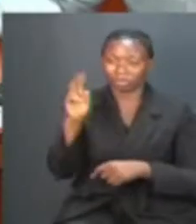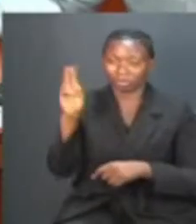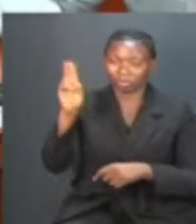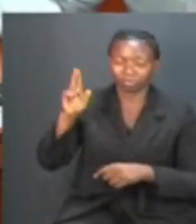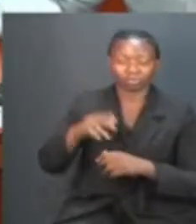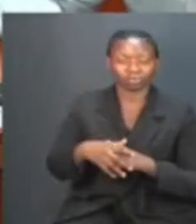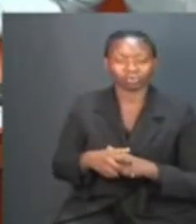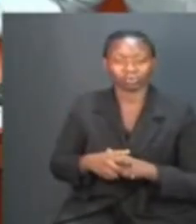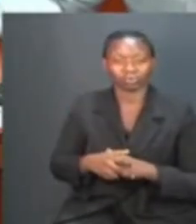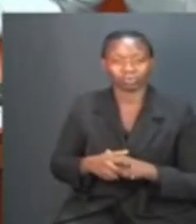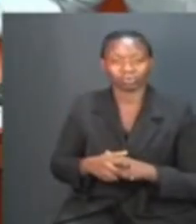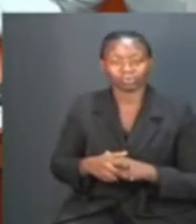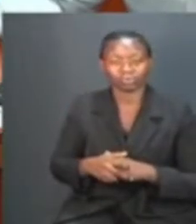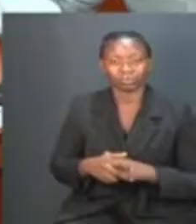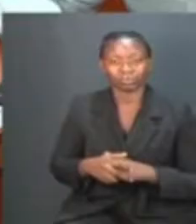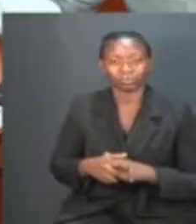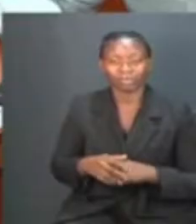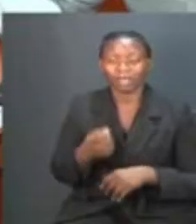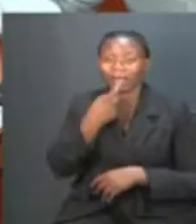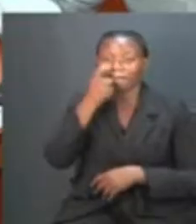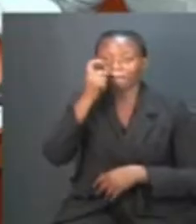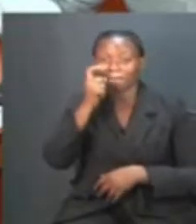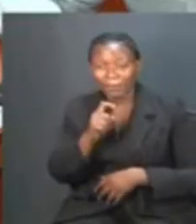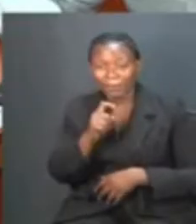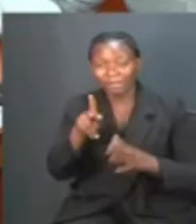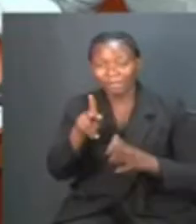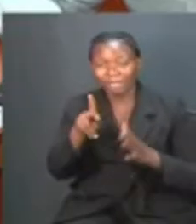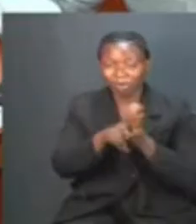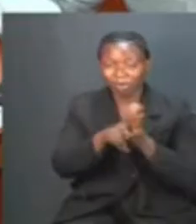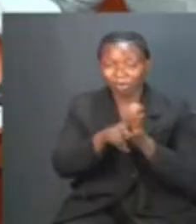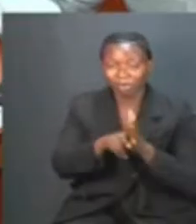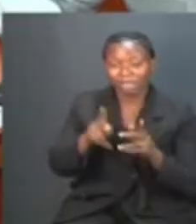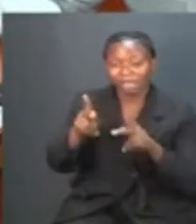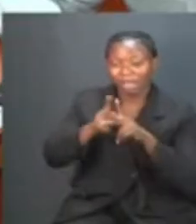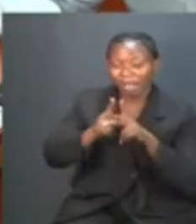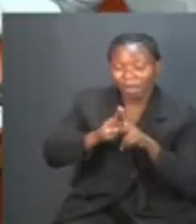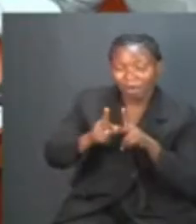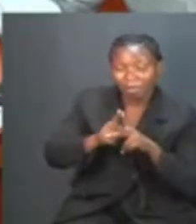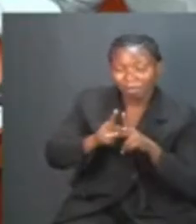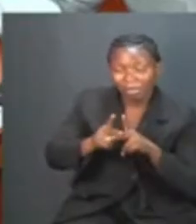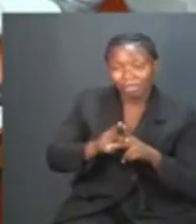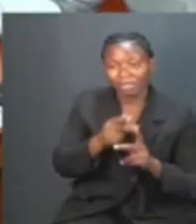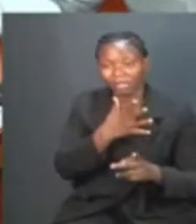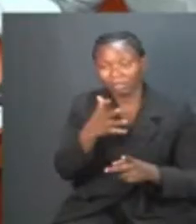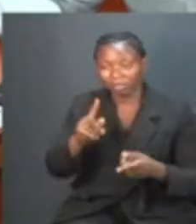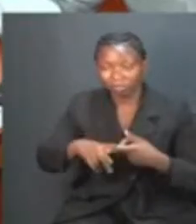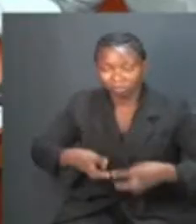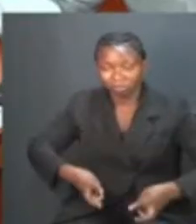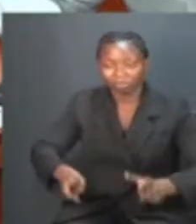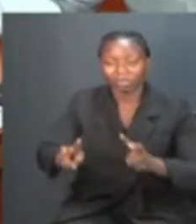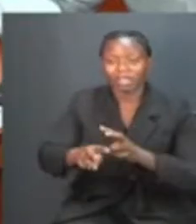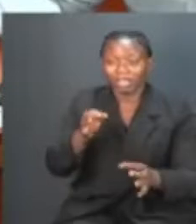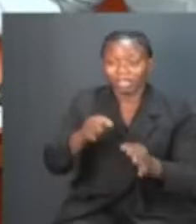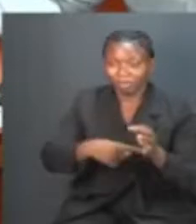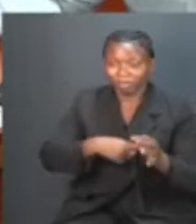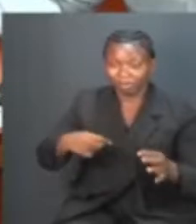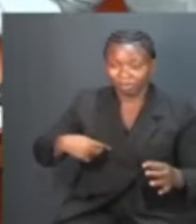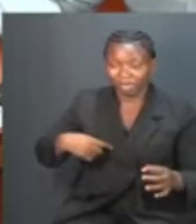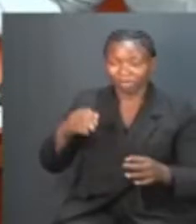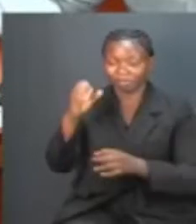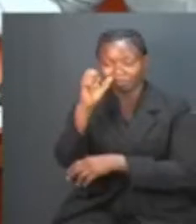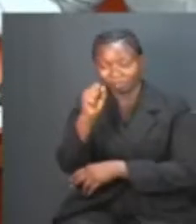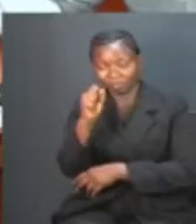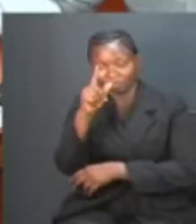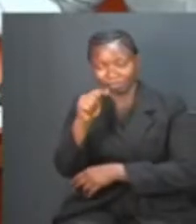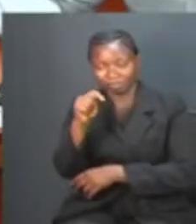rhetoric, but that it must be a policy and practical imperative. If we have steel manufacturers